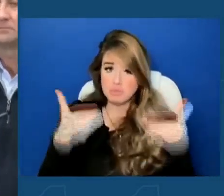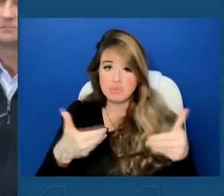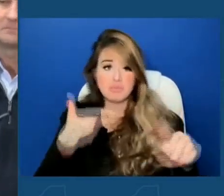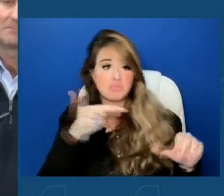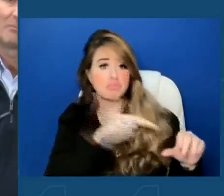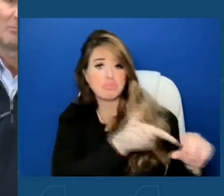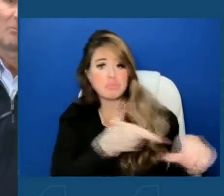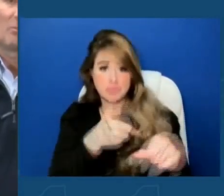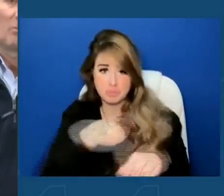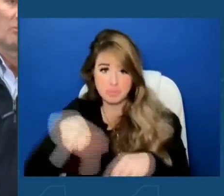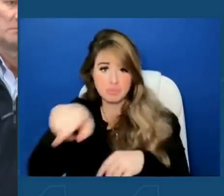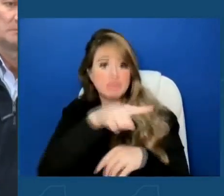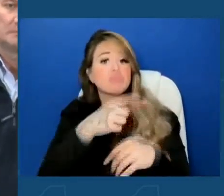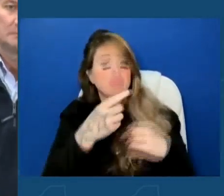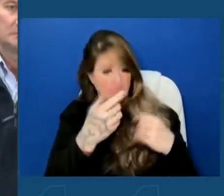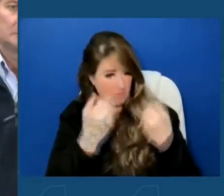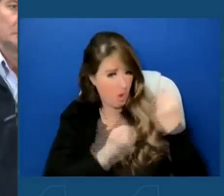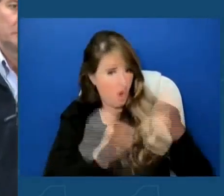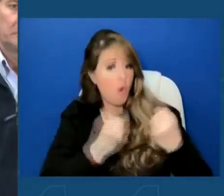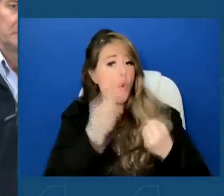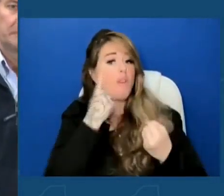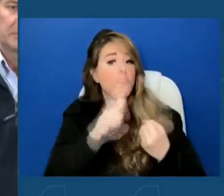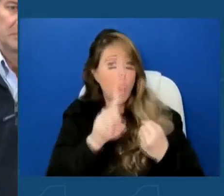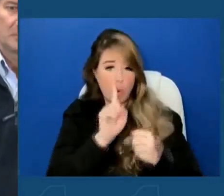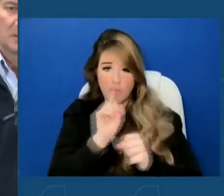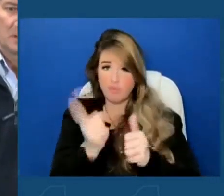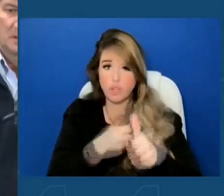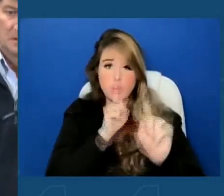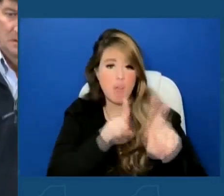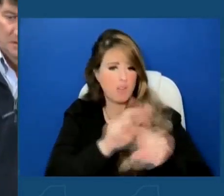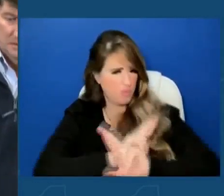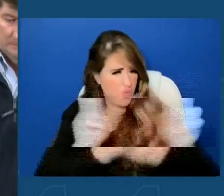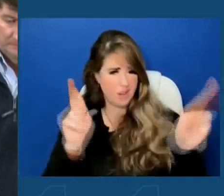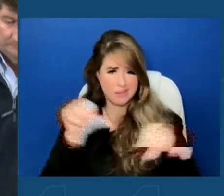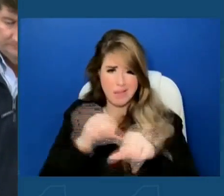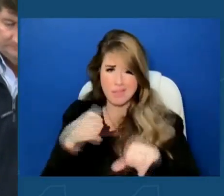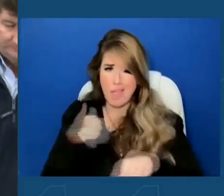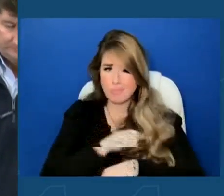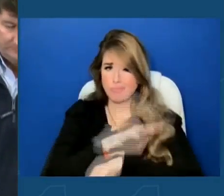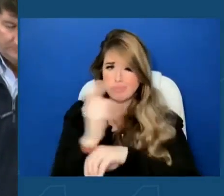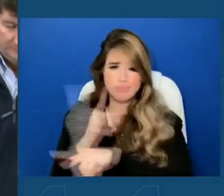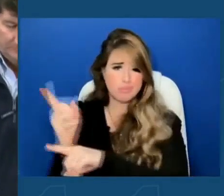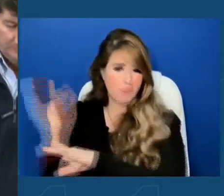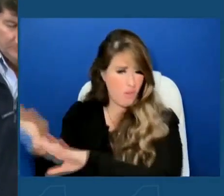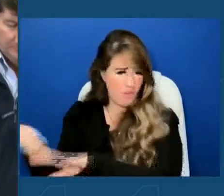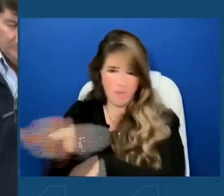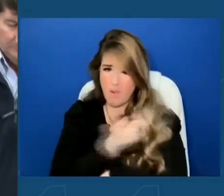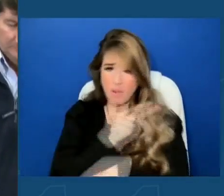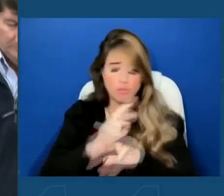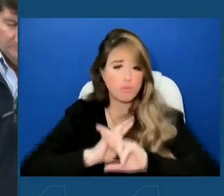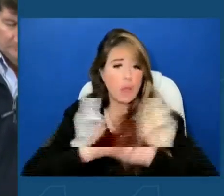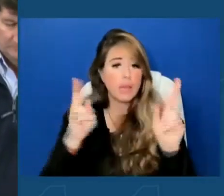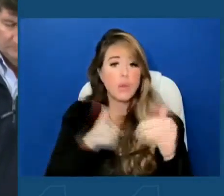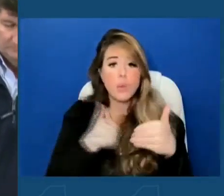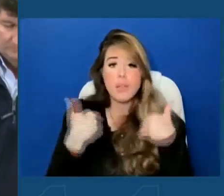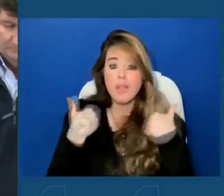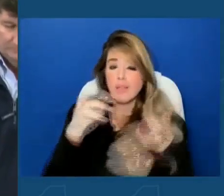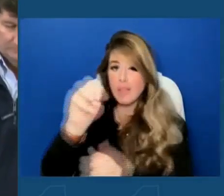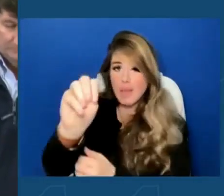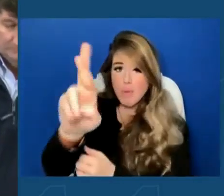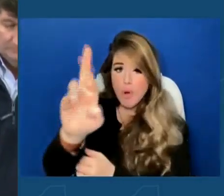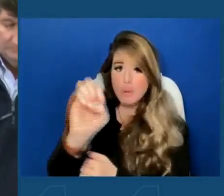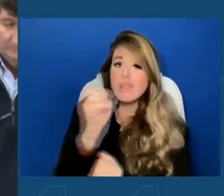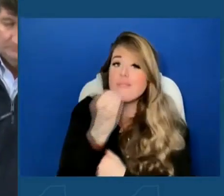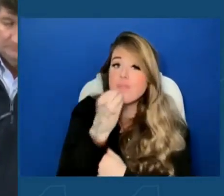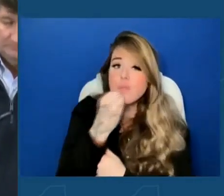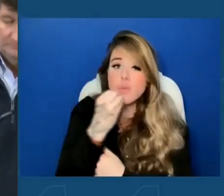first responder vehicles because we had enough. We have MREs stockpiled everywhere. A Camp Road facility in Hamburg,